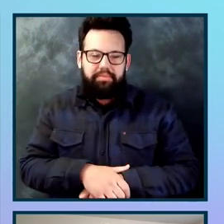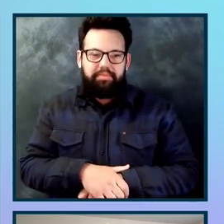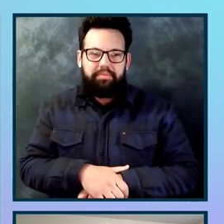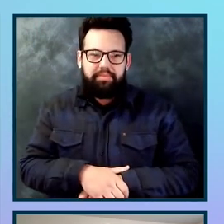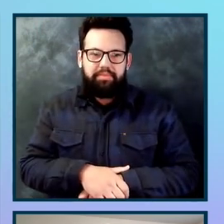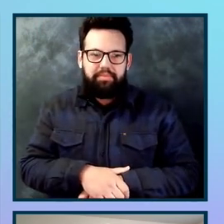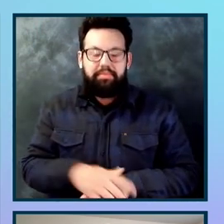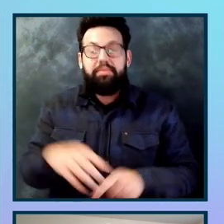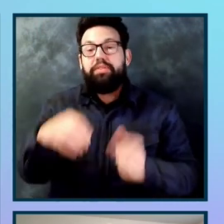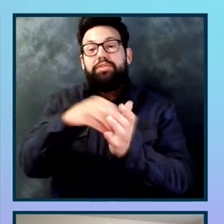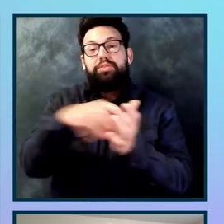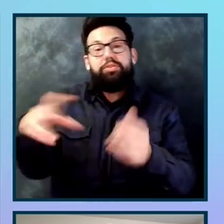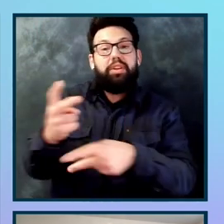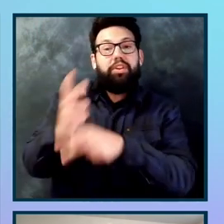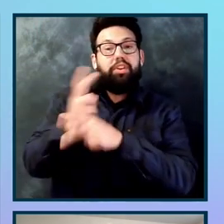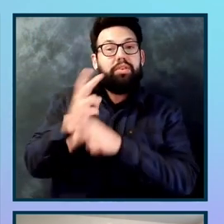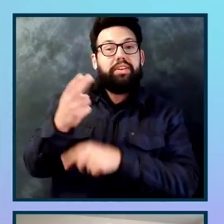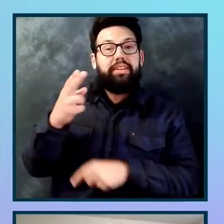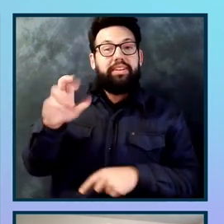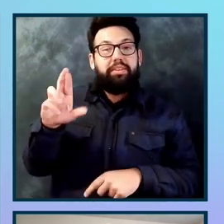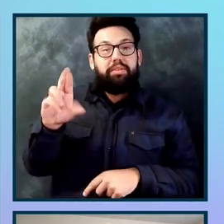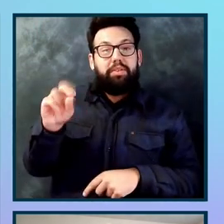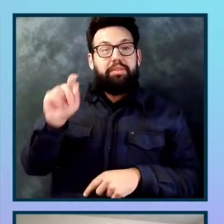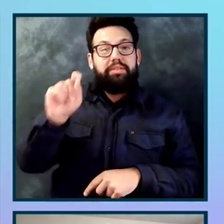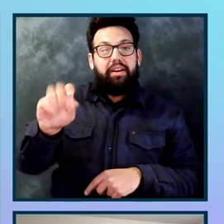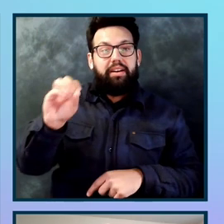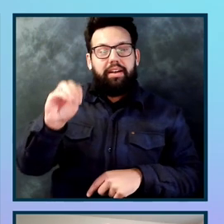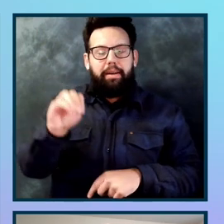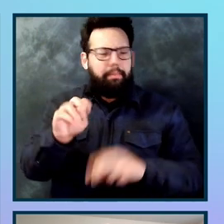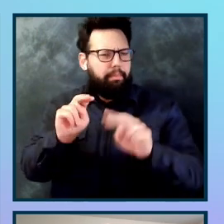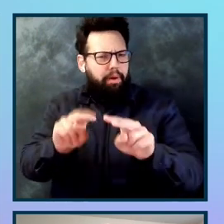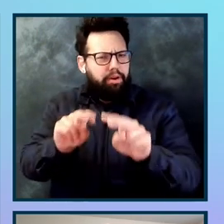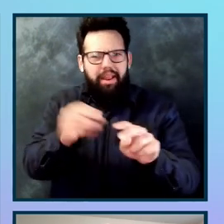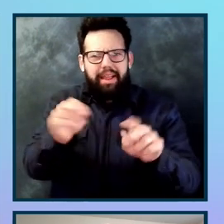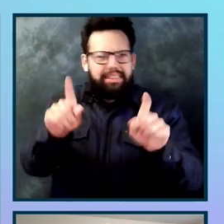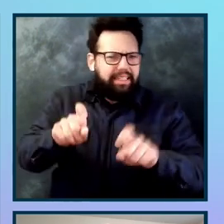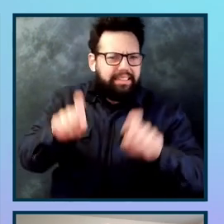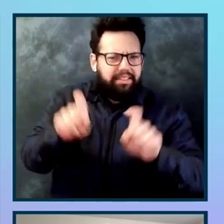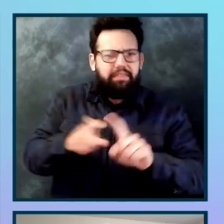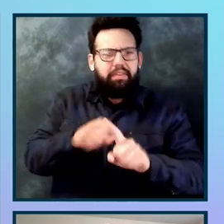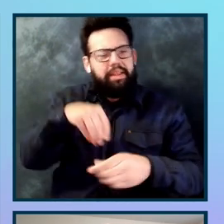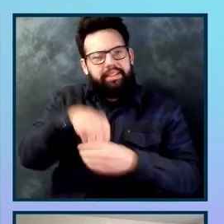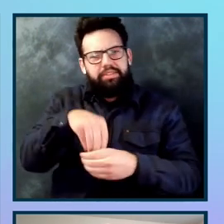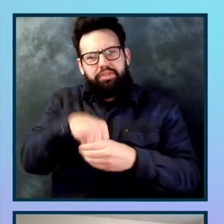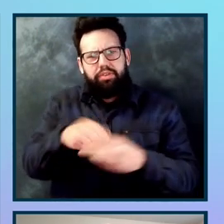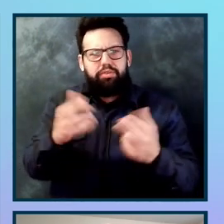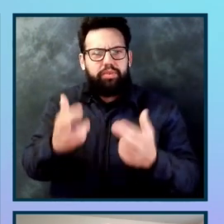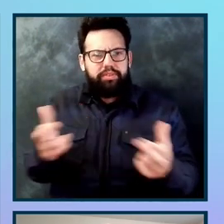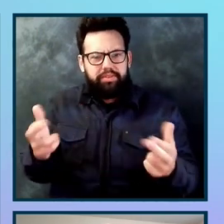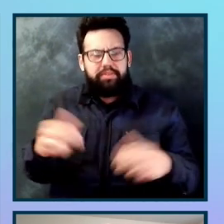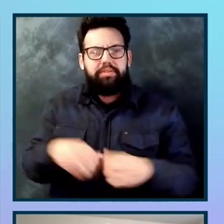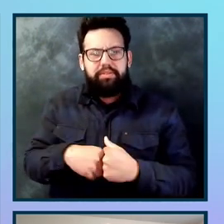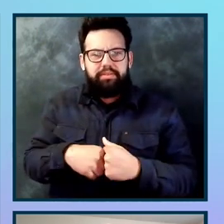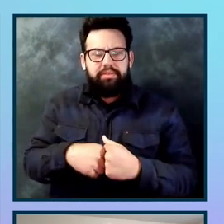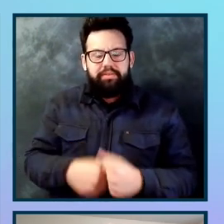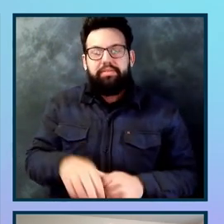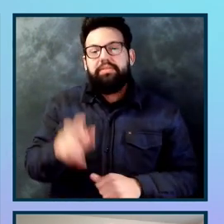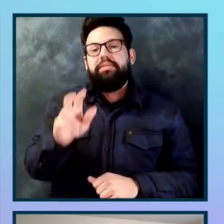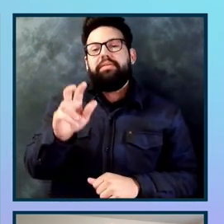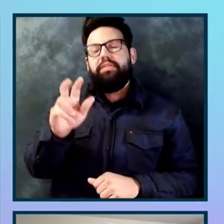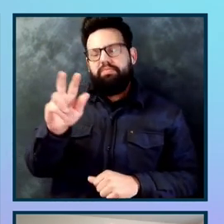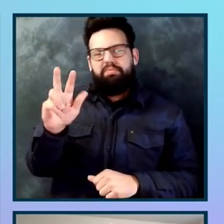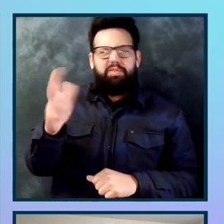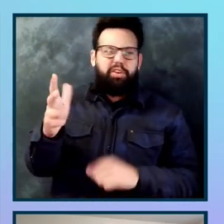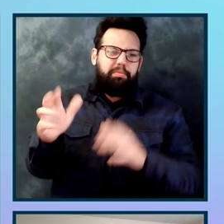site. StudentLoanHero.com is monitored and tested regularly by internal resources and by AudioEye, a third-party provider of